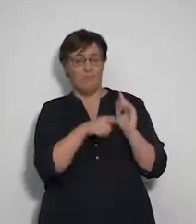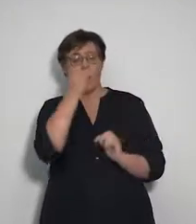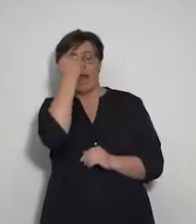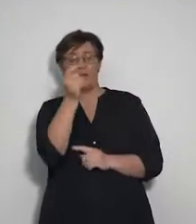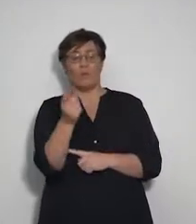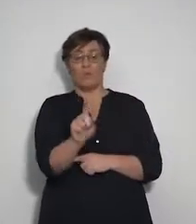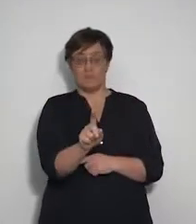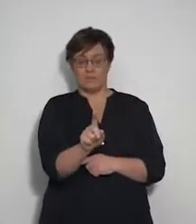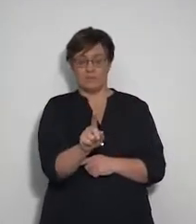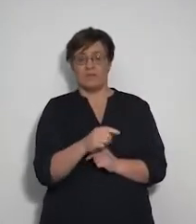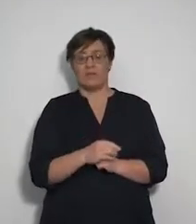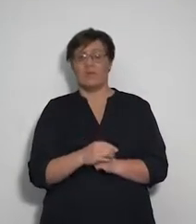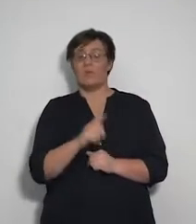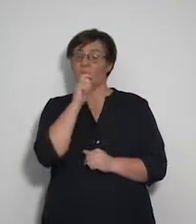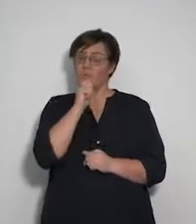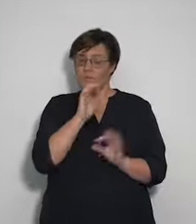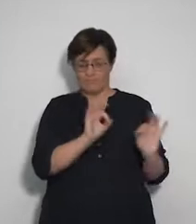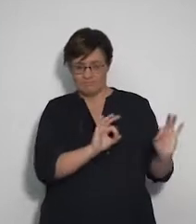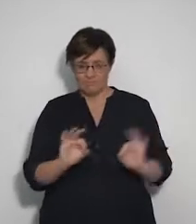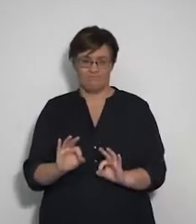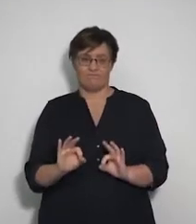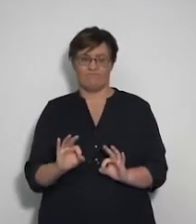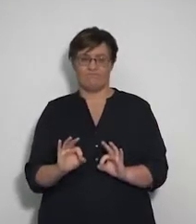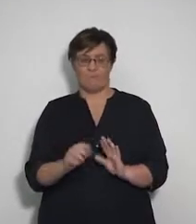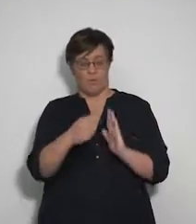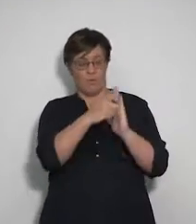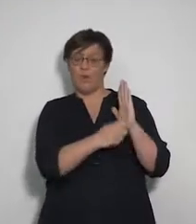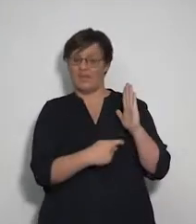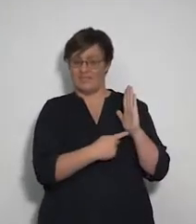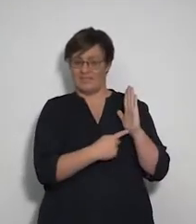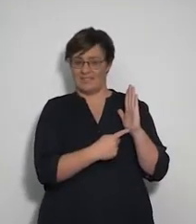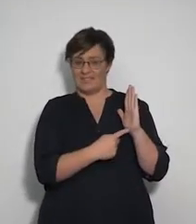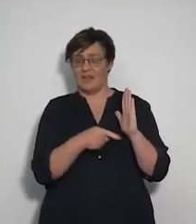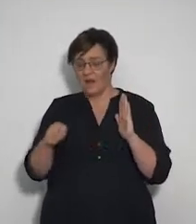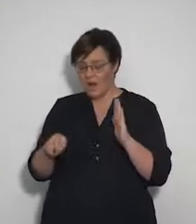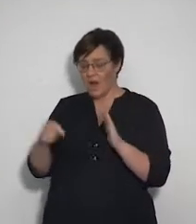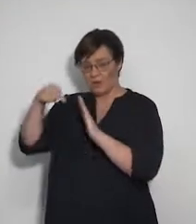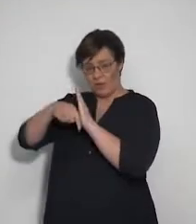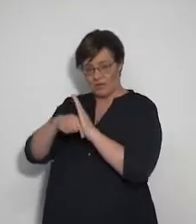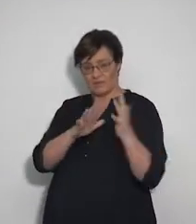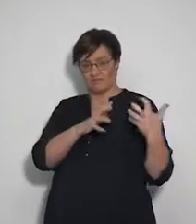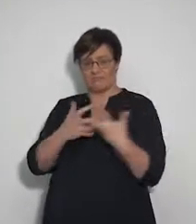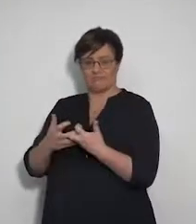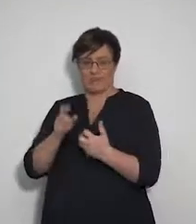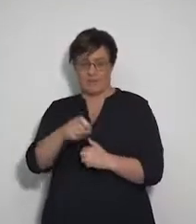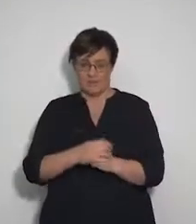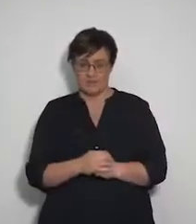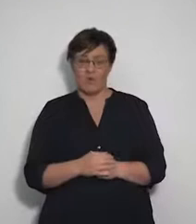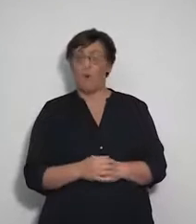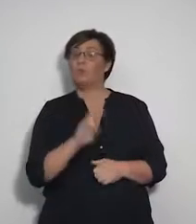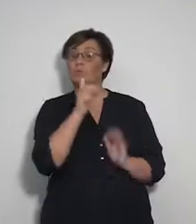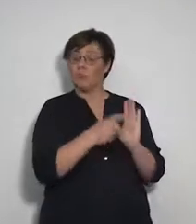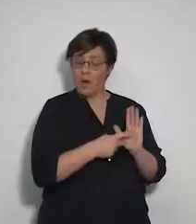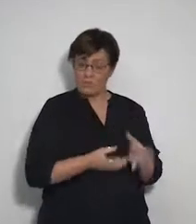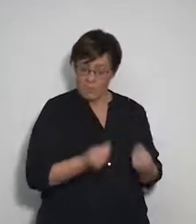that you need to use the correct or the correct keywords in the correct context. So it's either 2 marks or nothing.